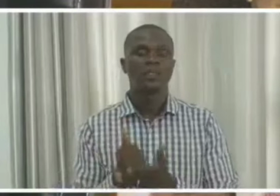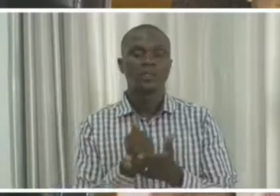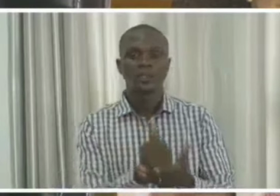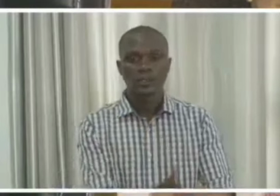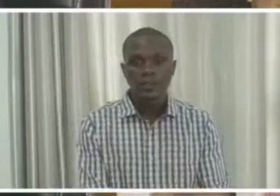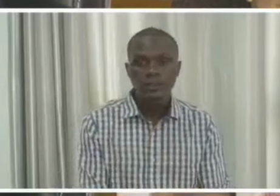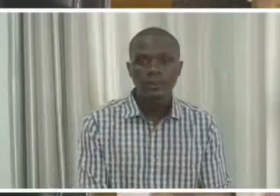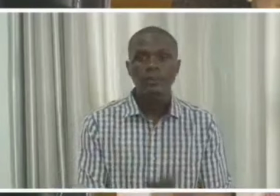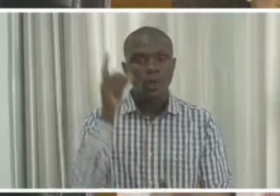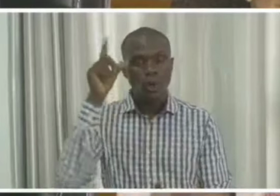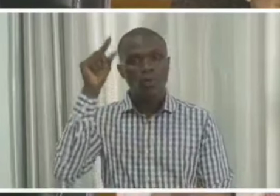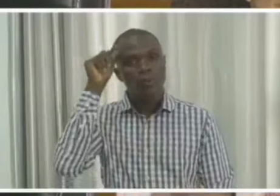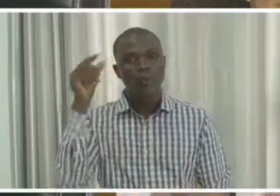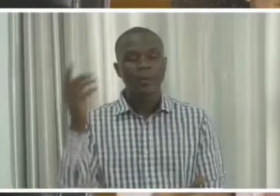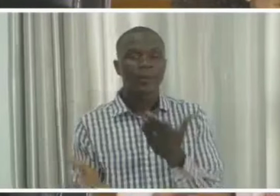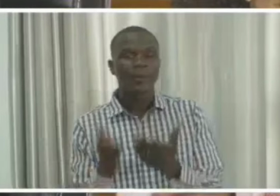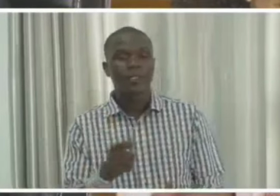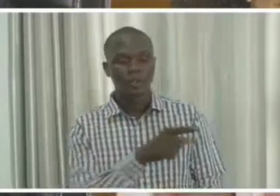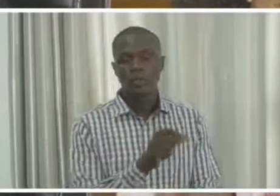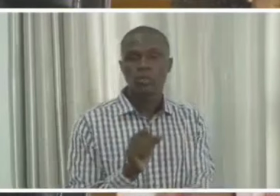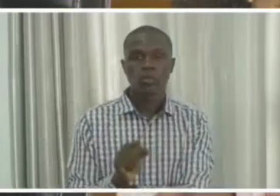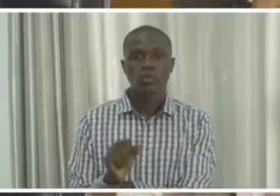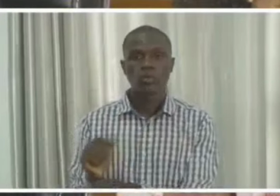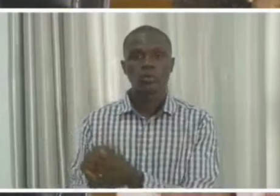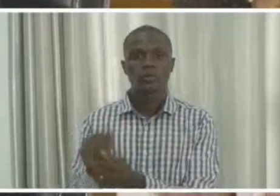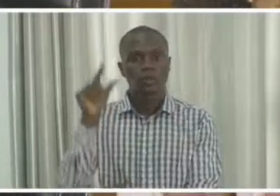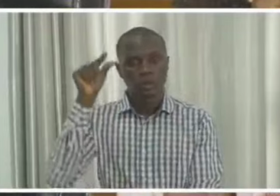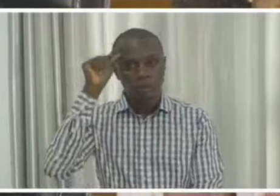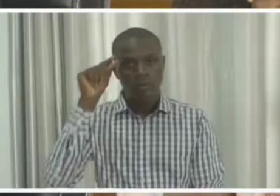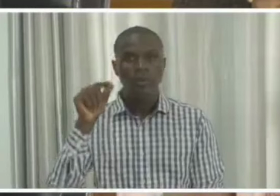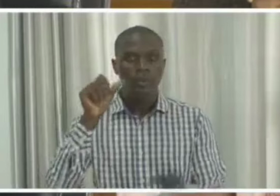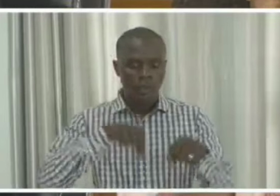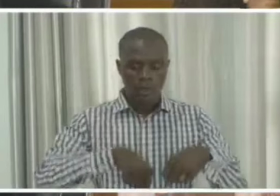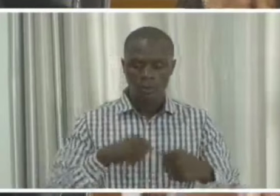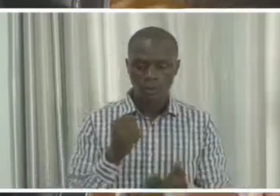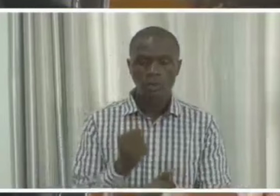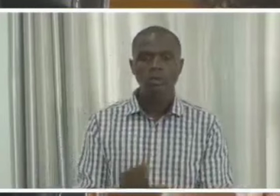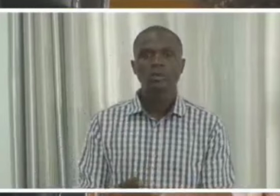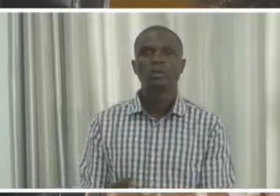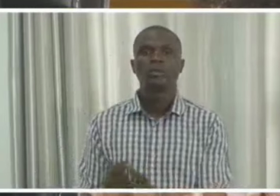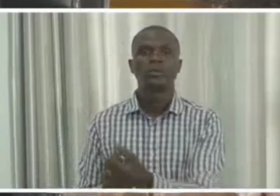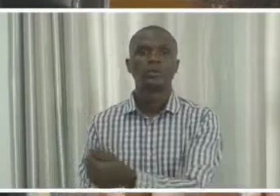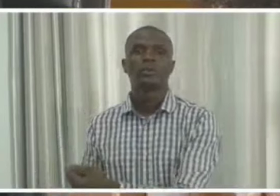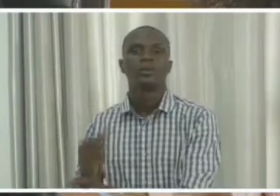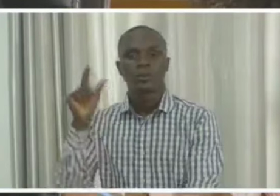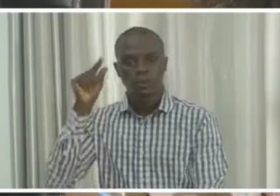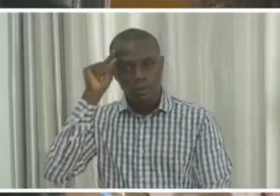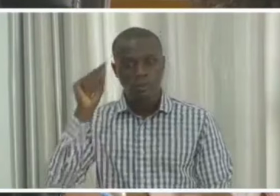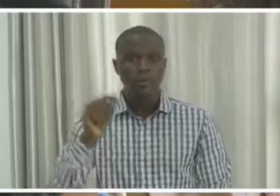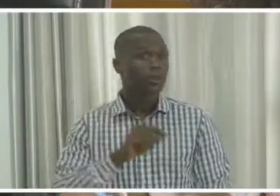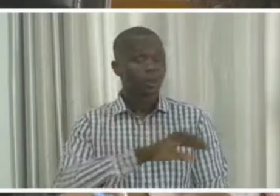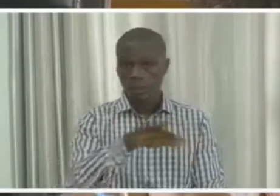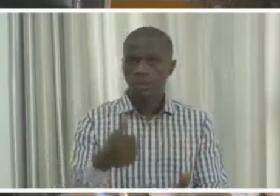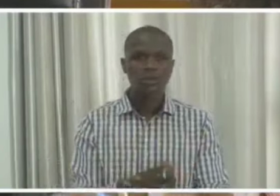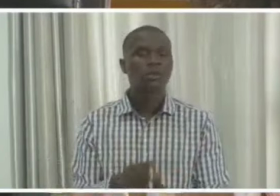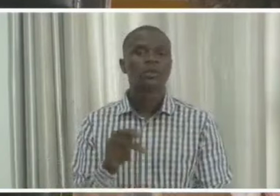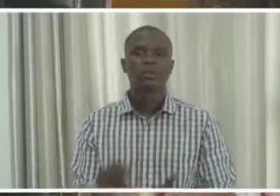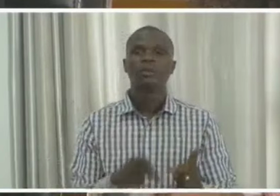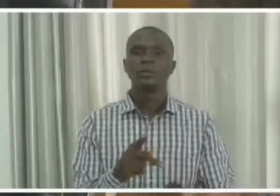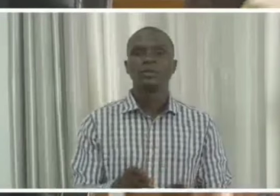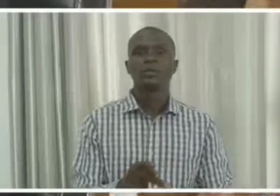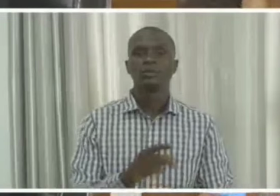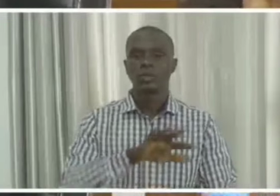with. So all them people then they part of the delegation of Salone. And remember